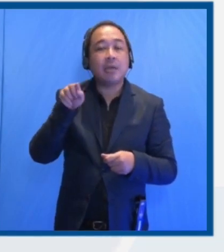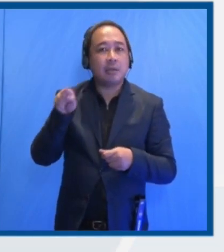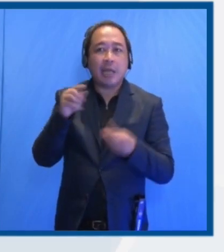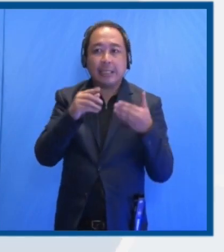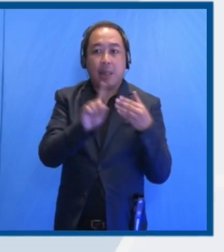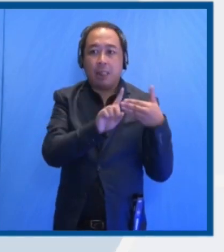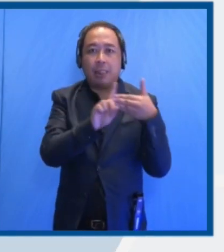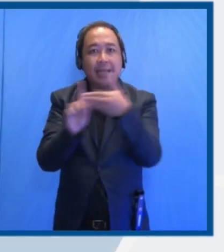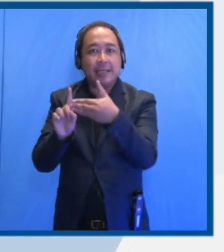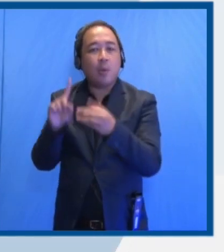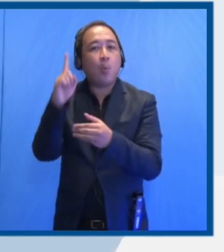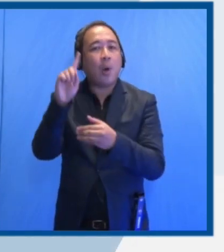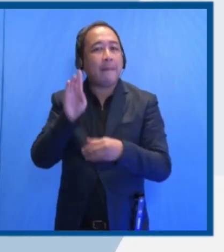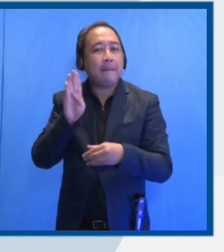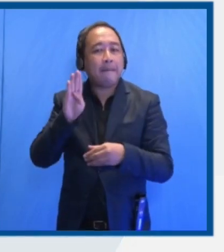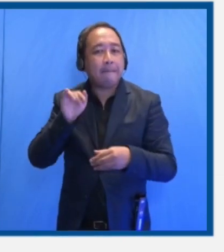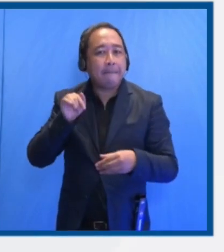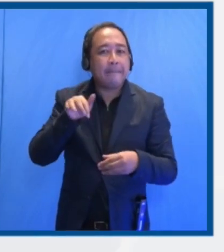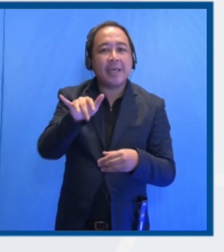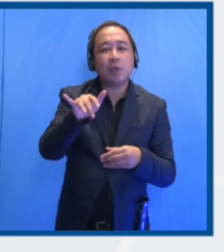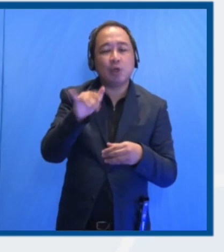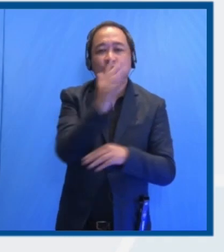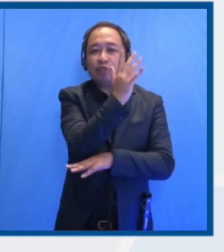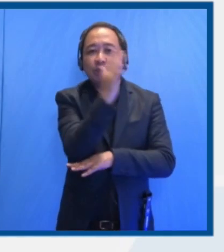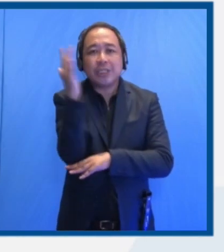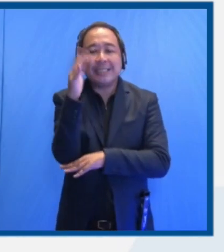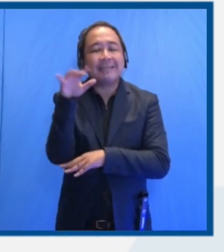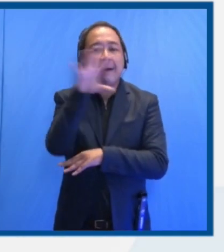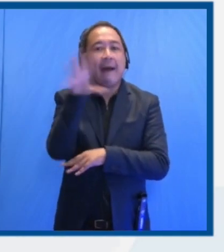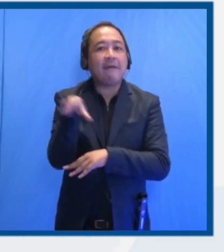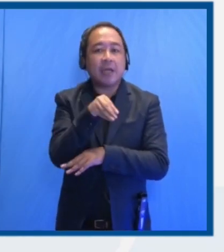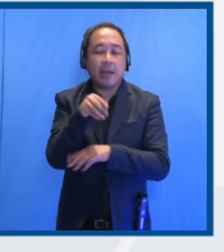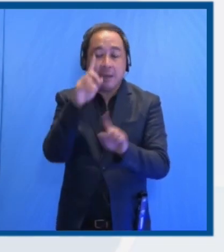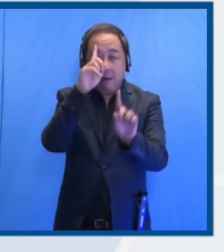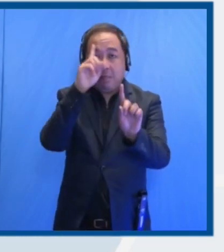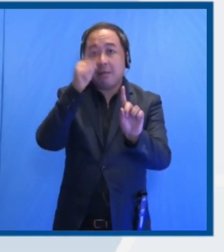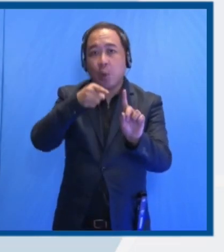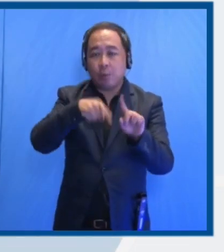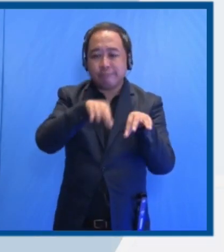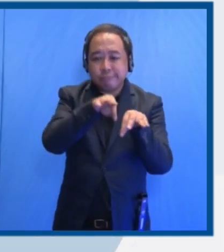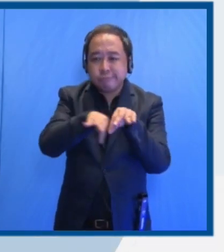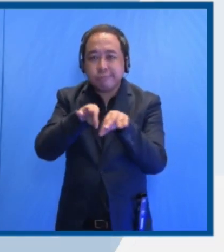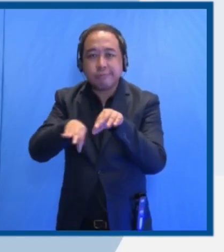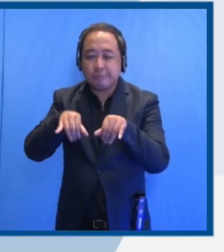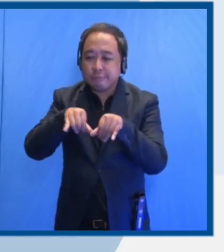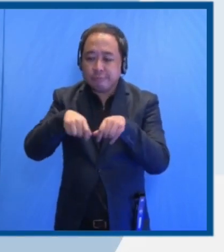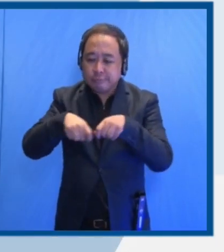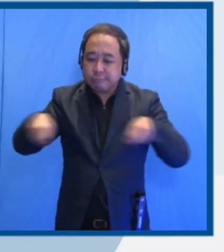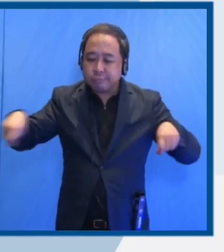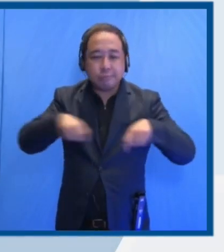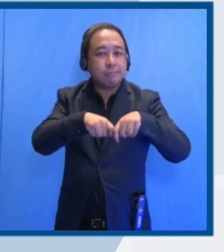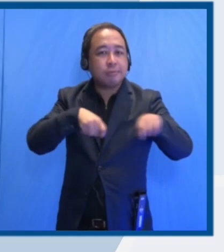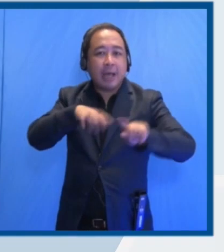is an initiative that aims at planting a number of hectares of degraded